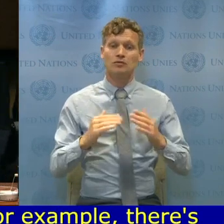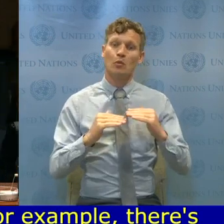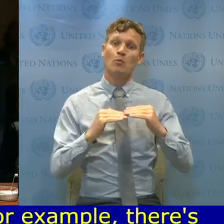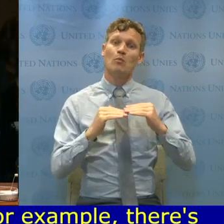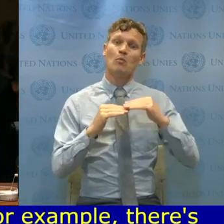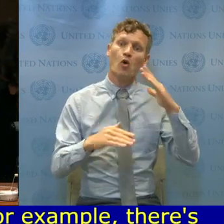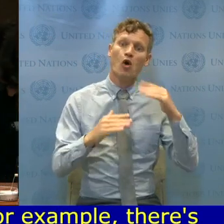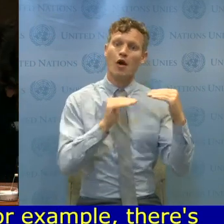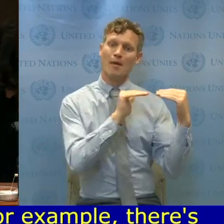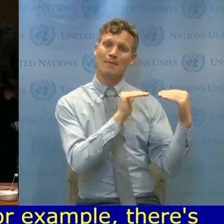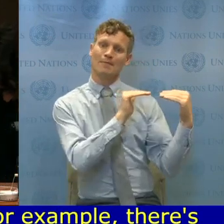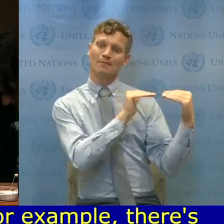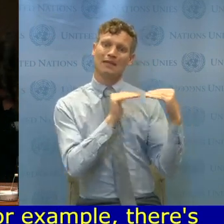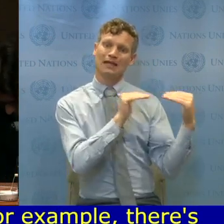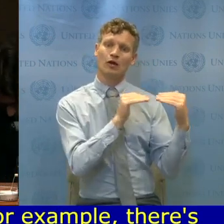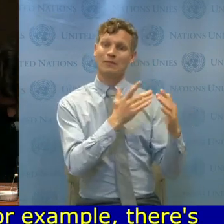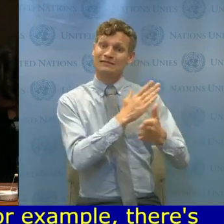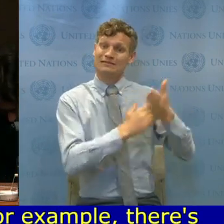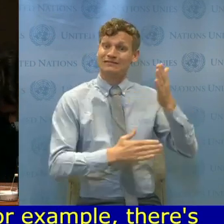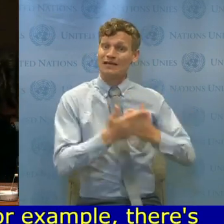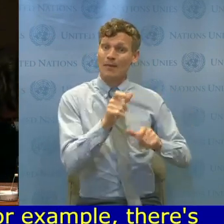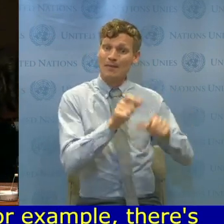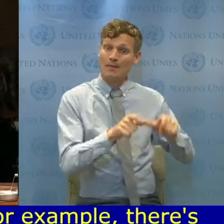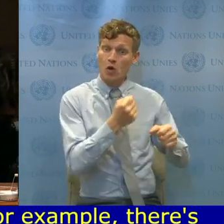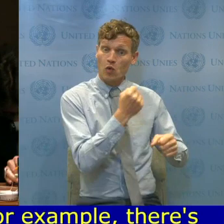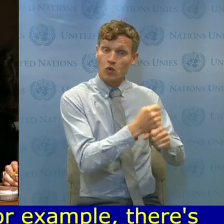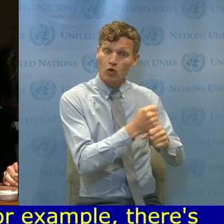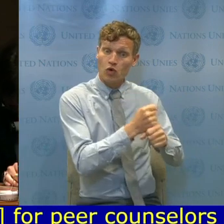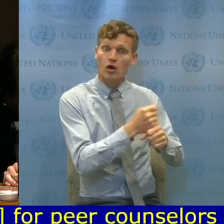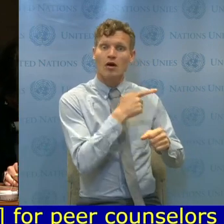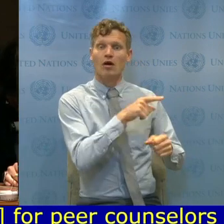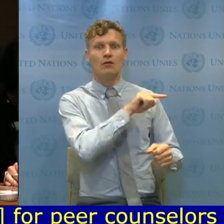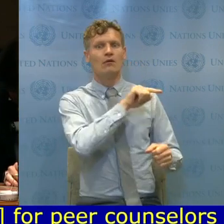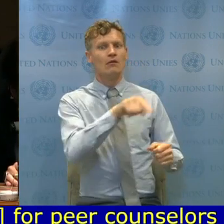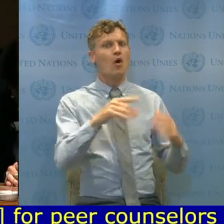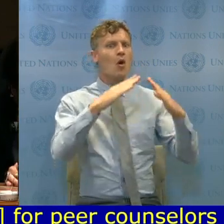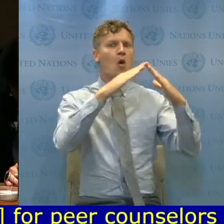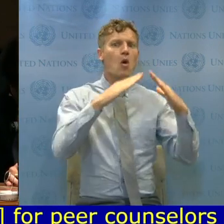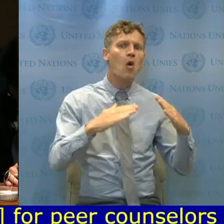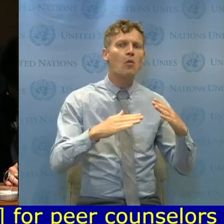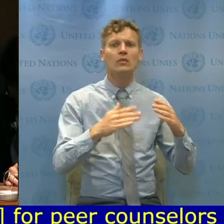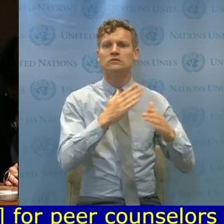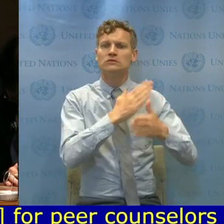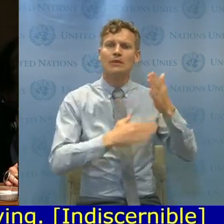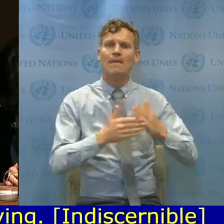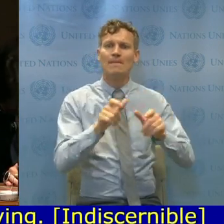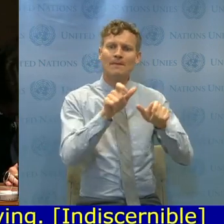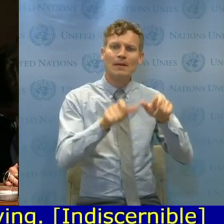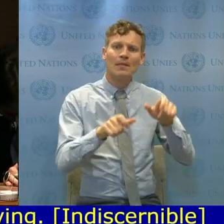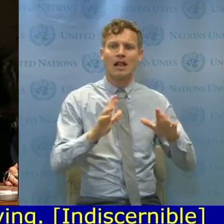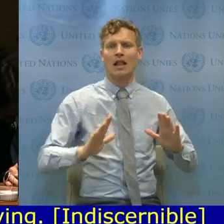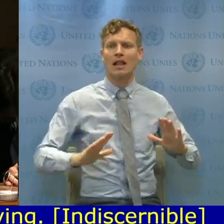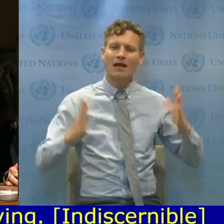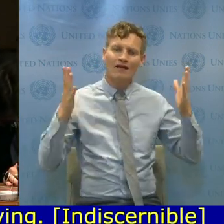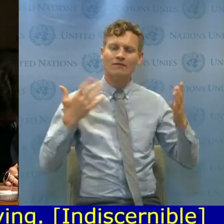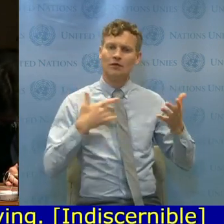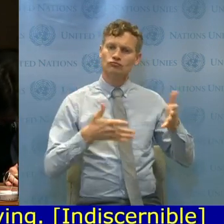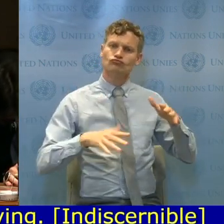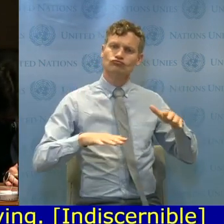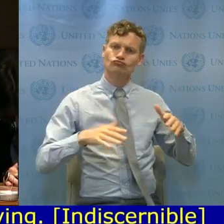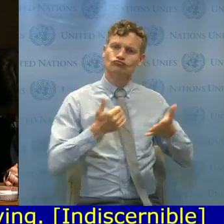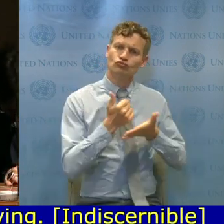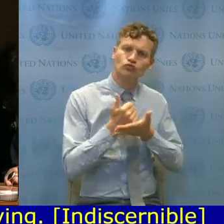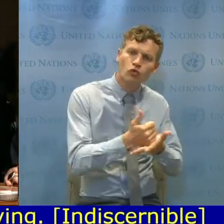curative medicine, especially for persons with psychosocial disabilities. And as such, those with psychosocial disabilities and